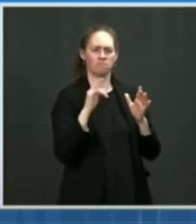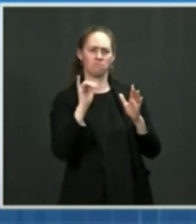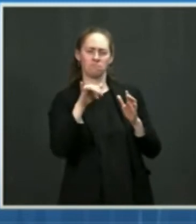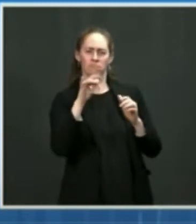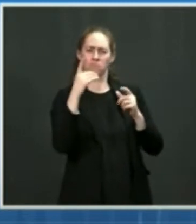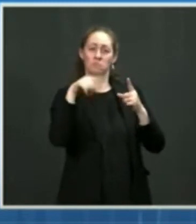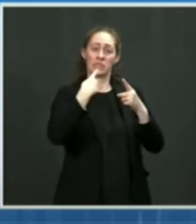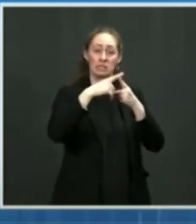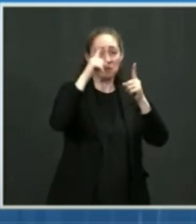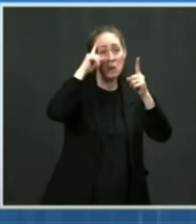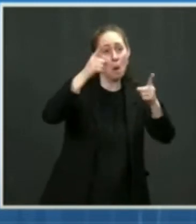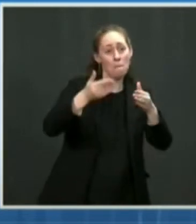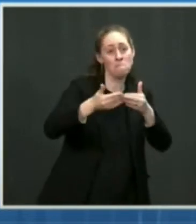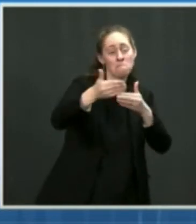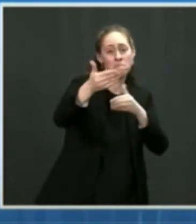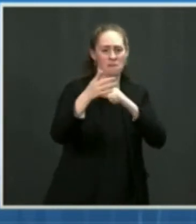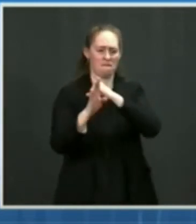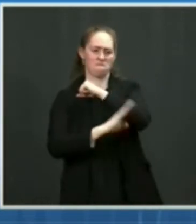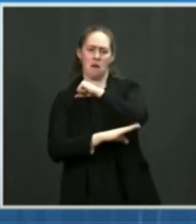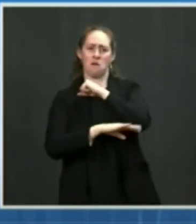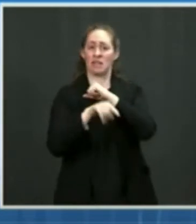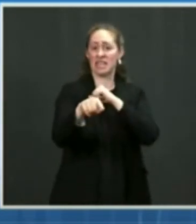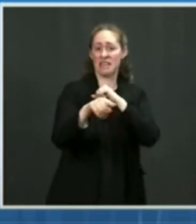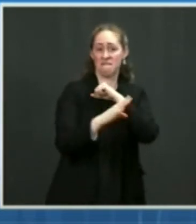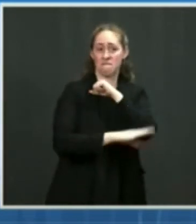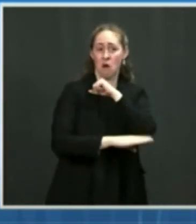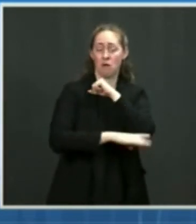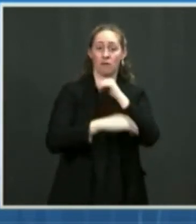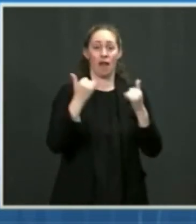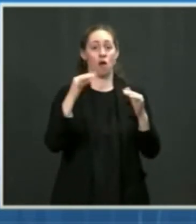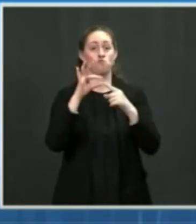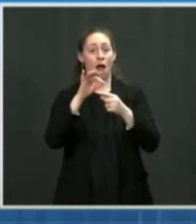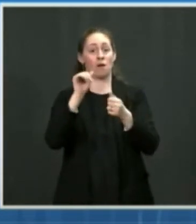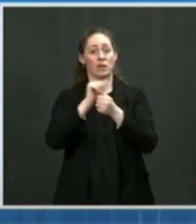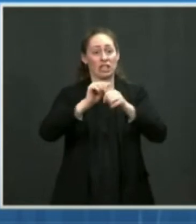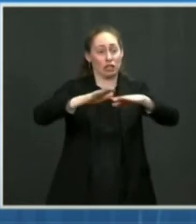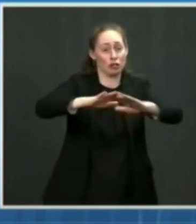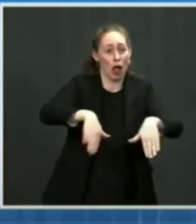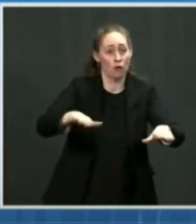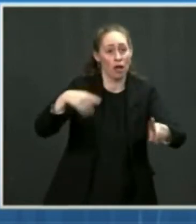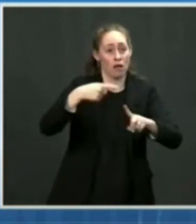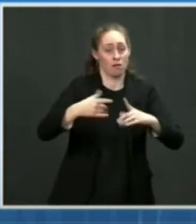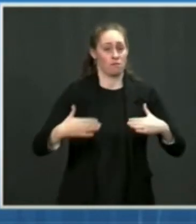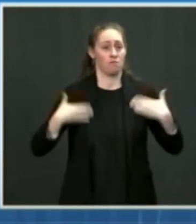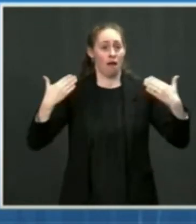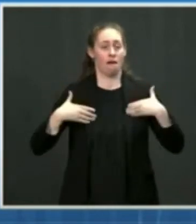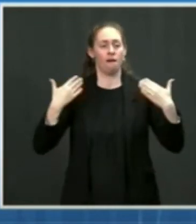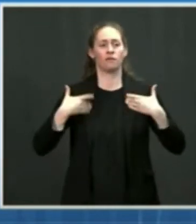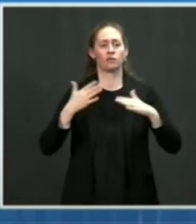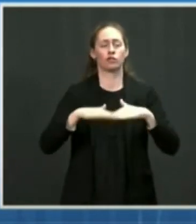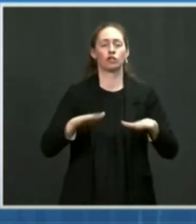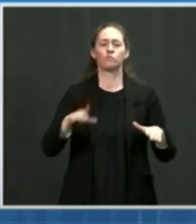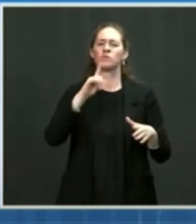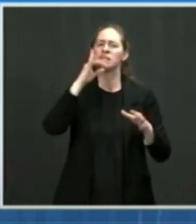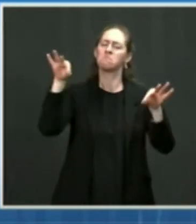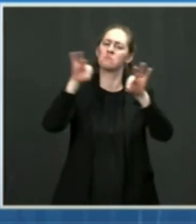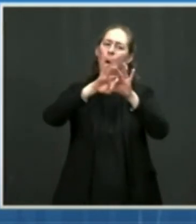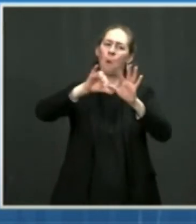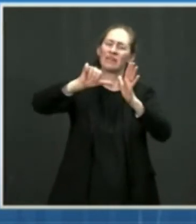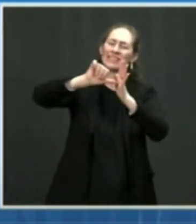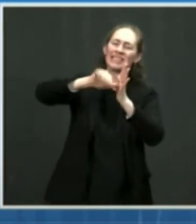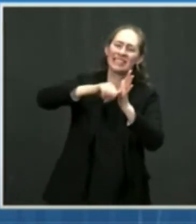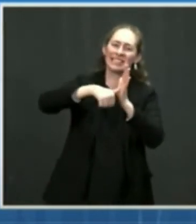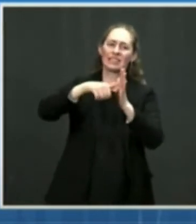season. With regard to children and herd immunity, again, I would like to get people away from